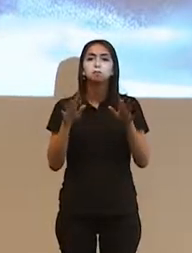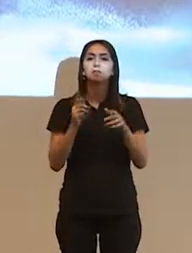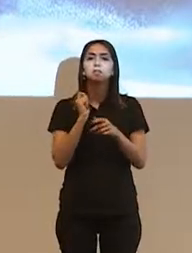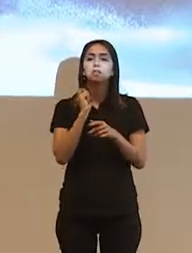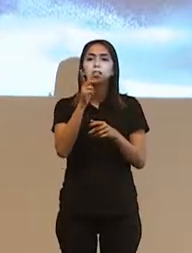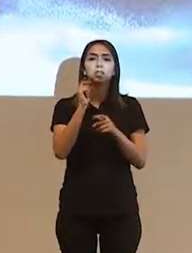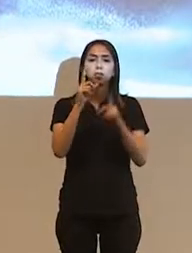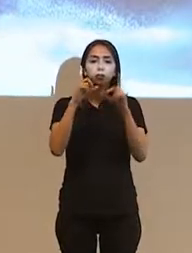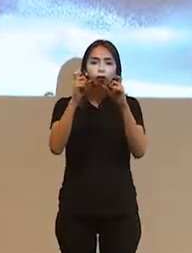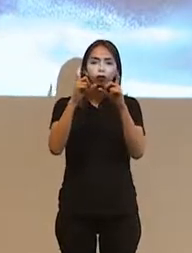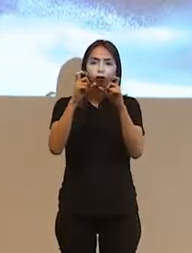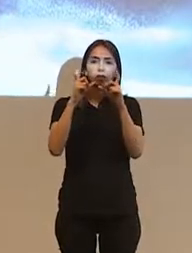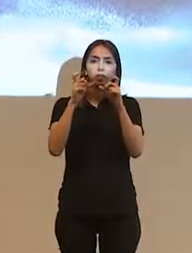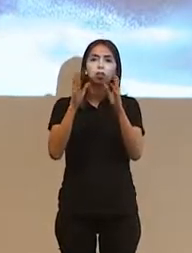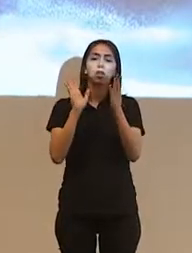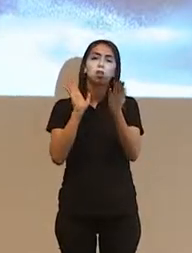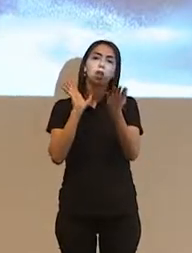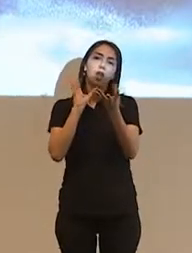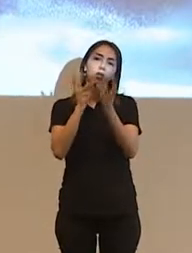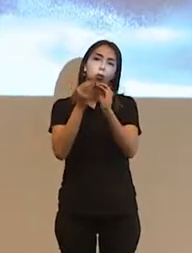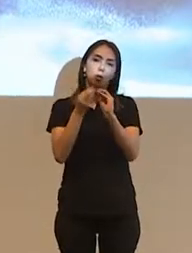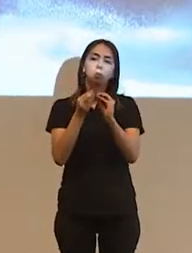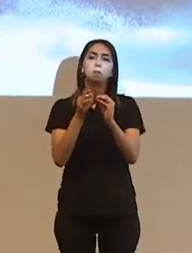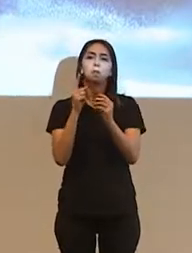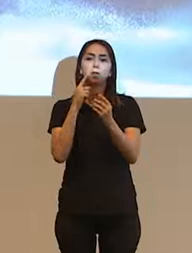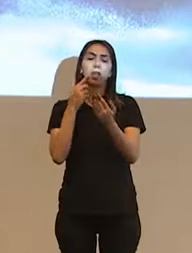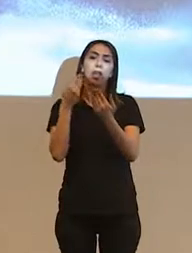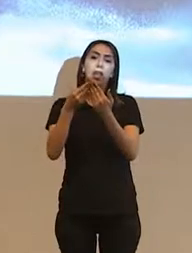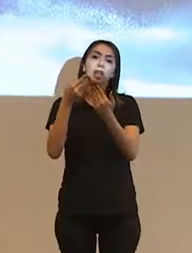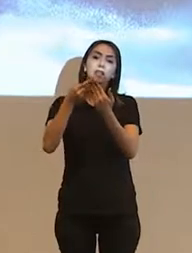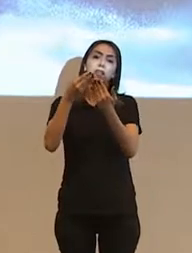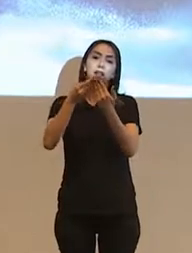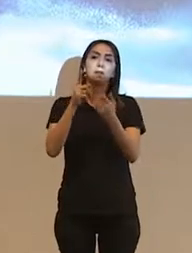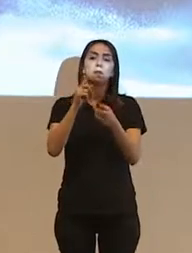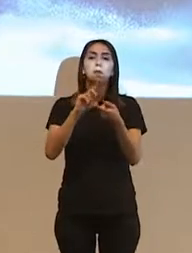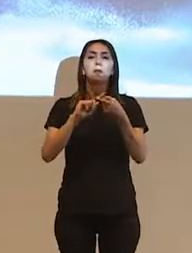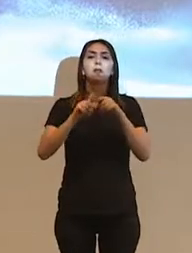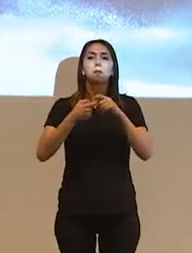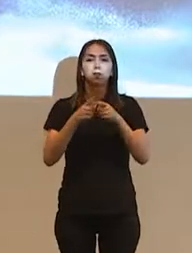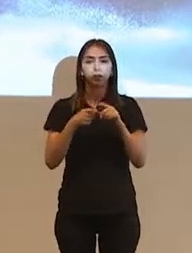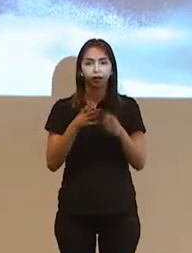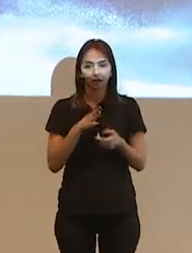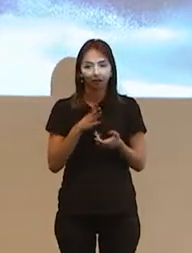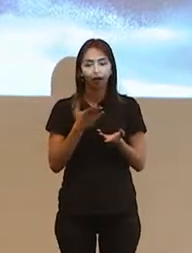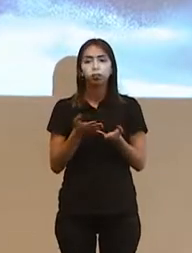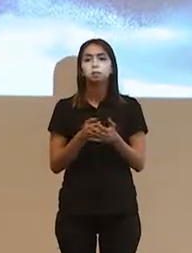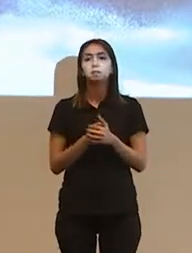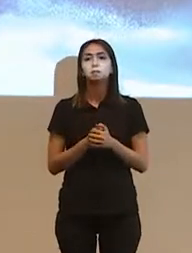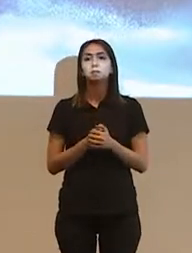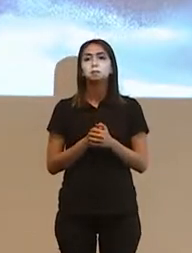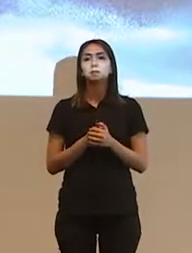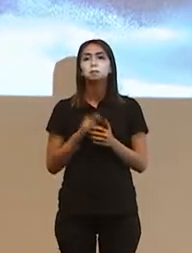another uh we need to go through so many of these snapshots snapshots